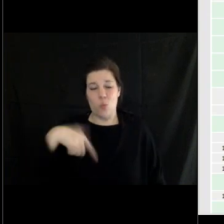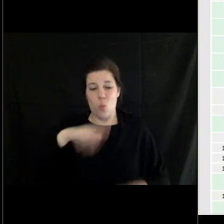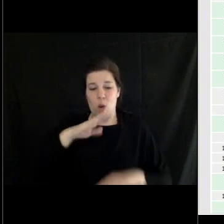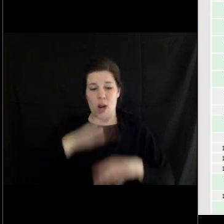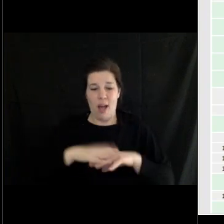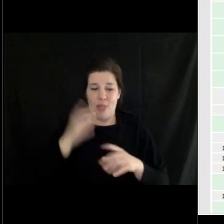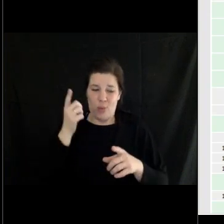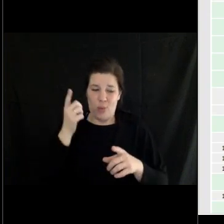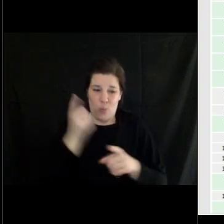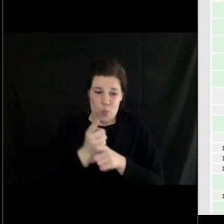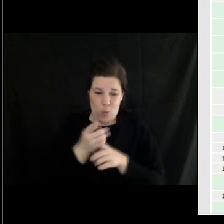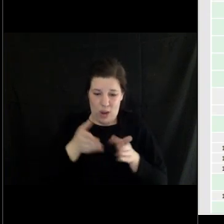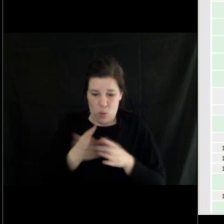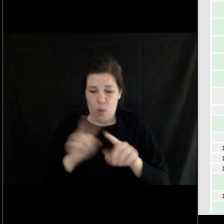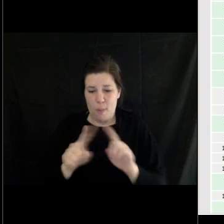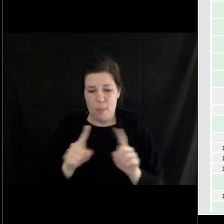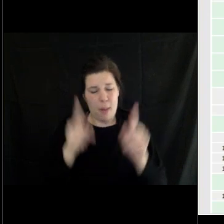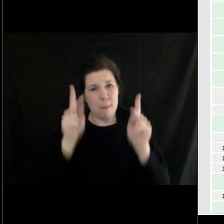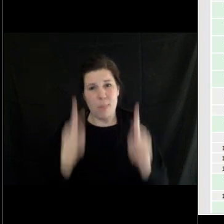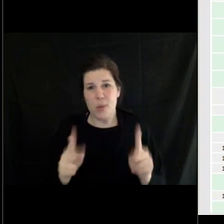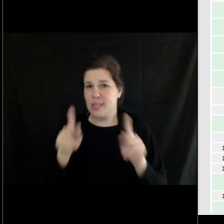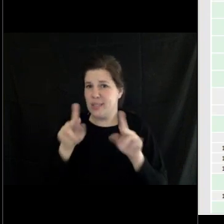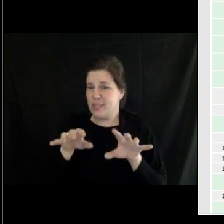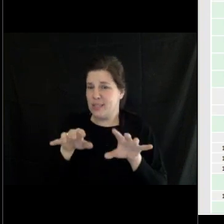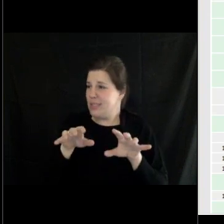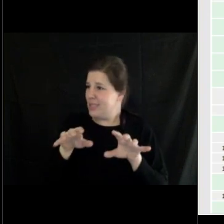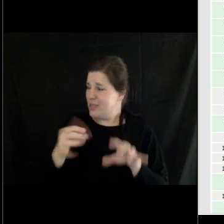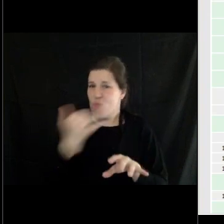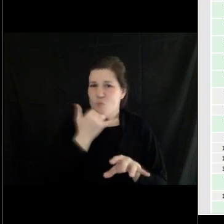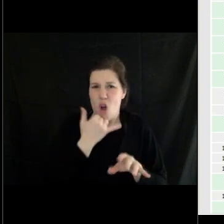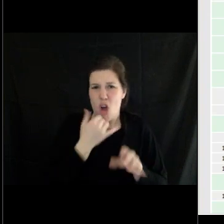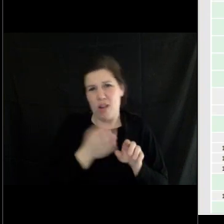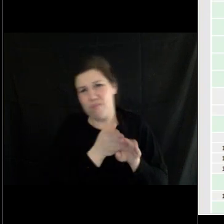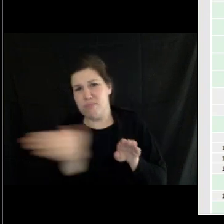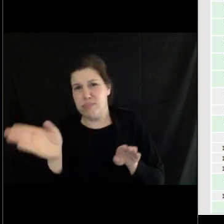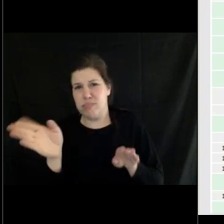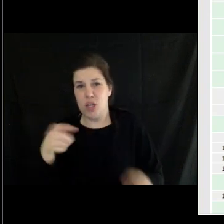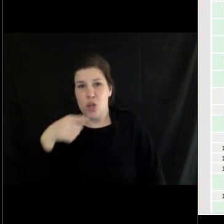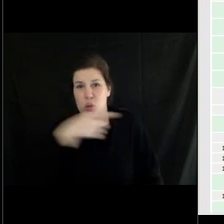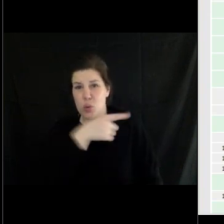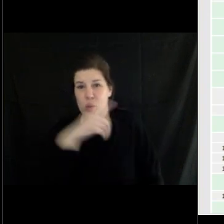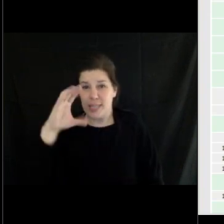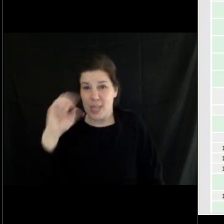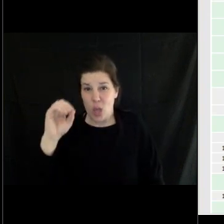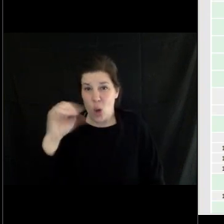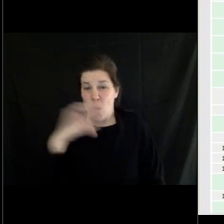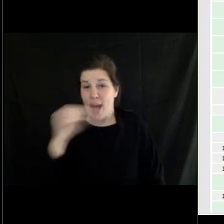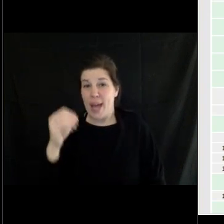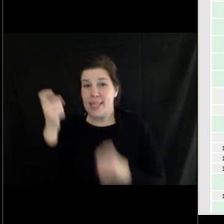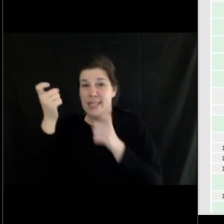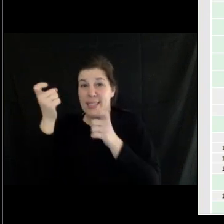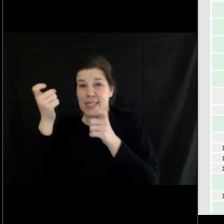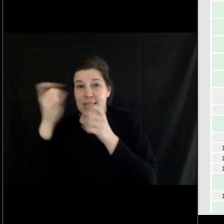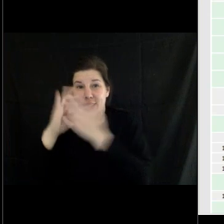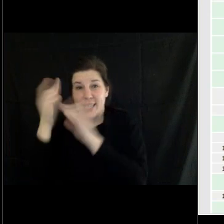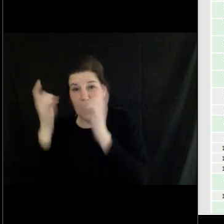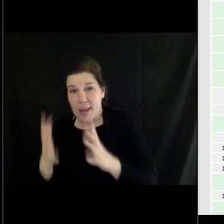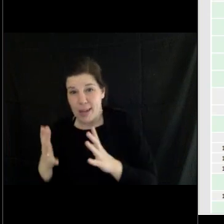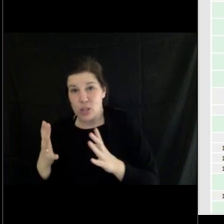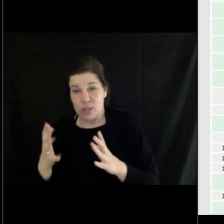yet someone is taking us wrong. And you right now is CEO. And you, city manager, we expecting the best from you. And I thank you, my